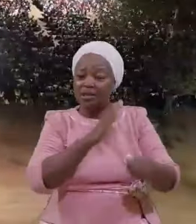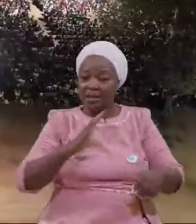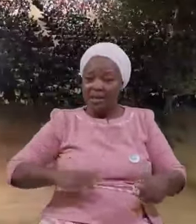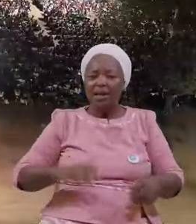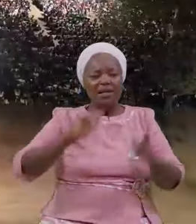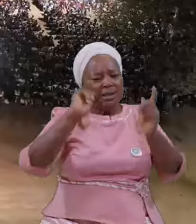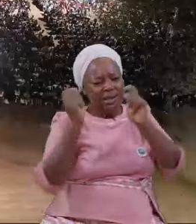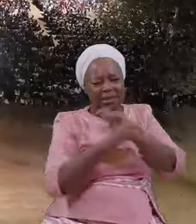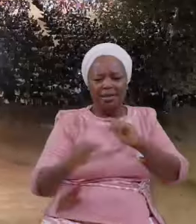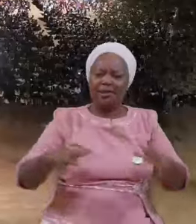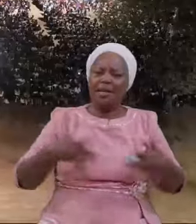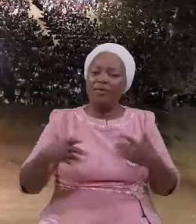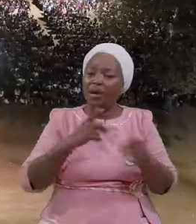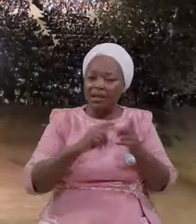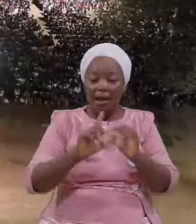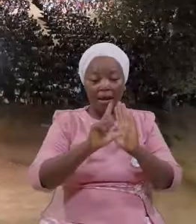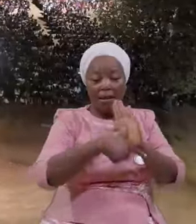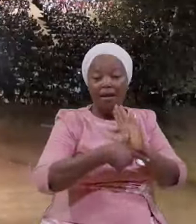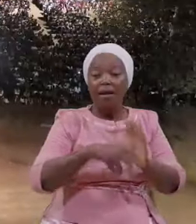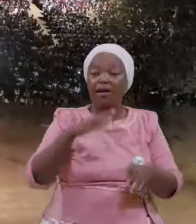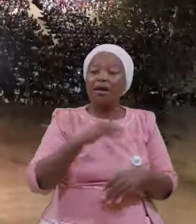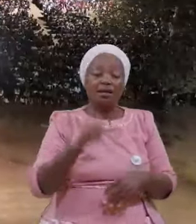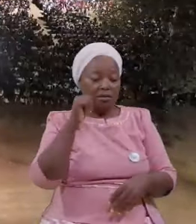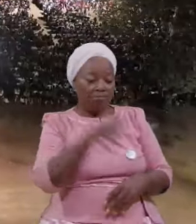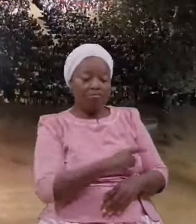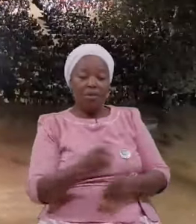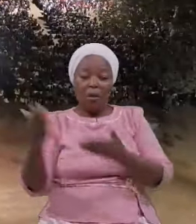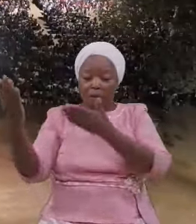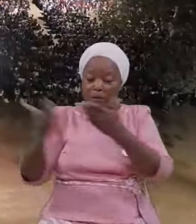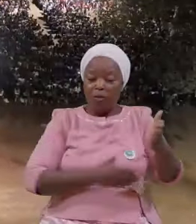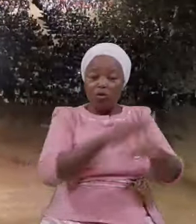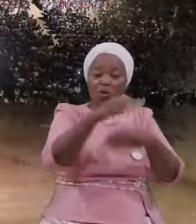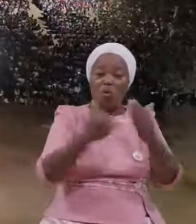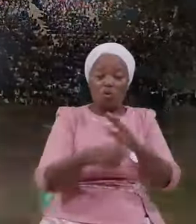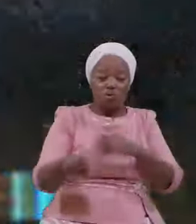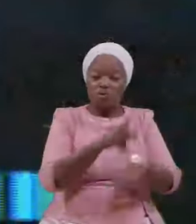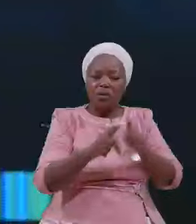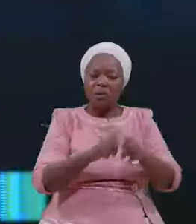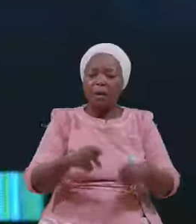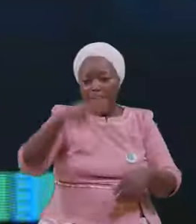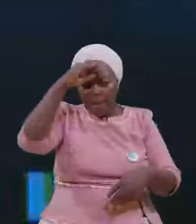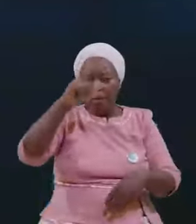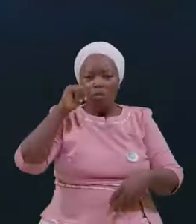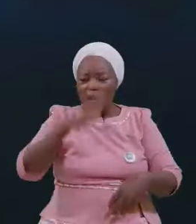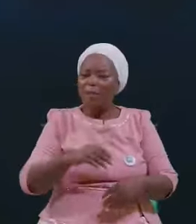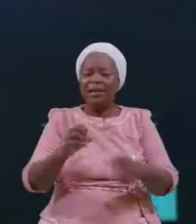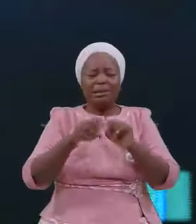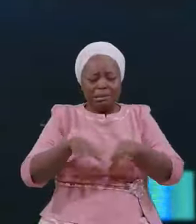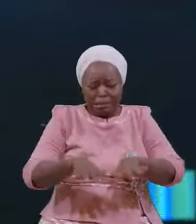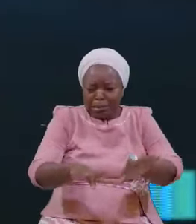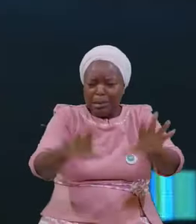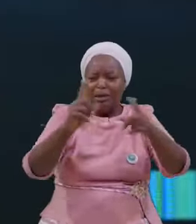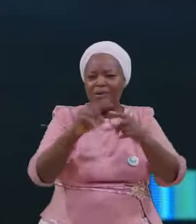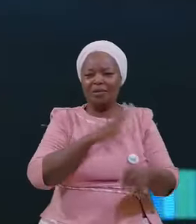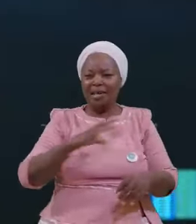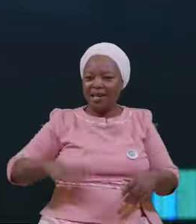life. And eventually she brought all those people, men and women, great multitude, unto Christ. And Christ